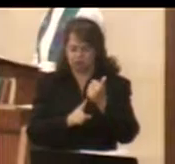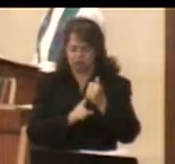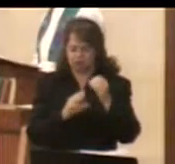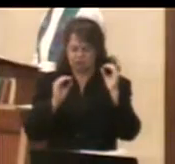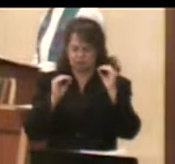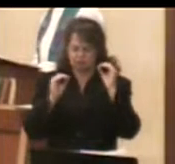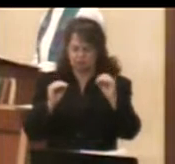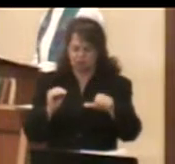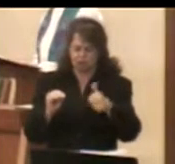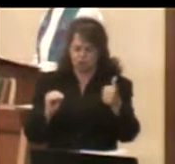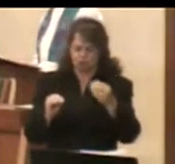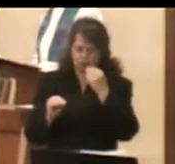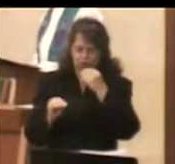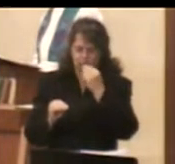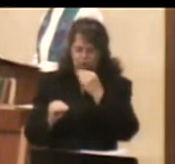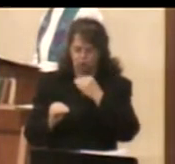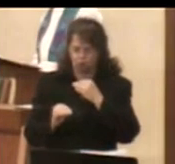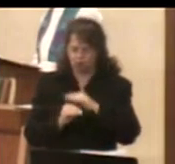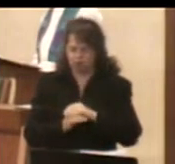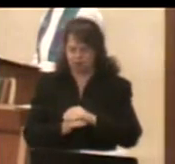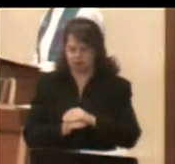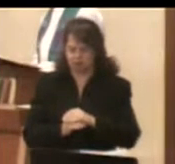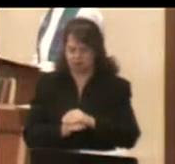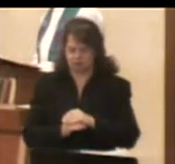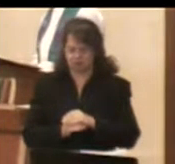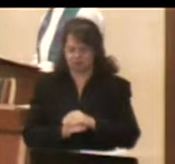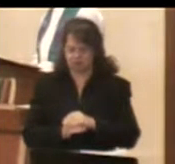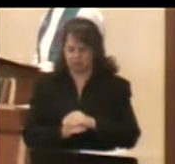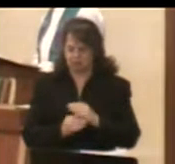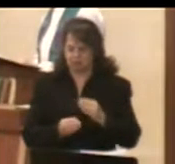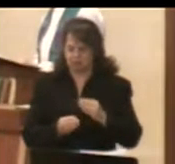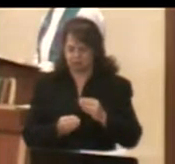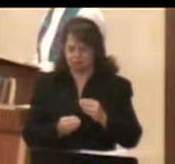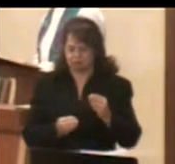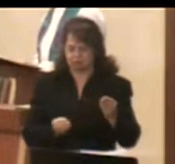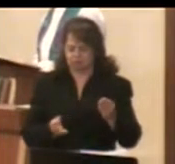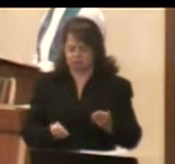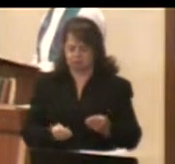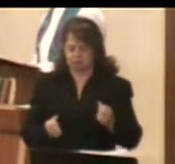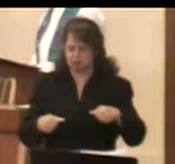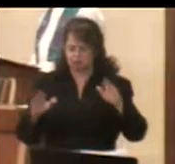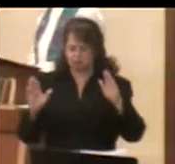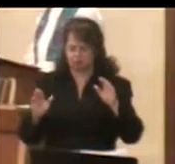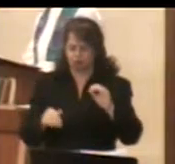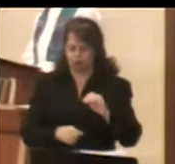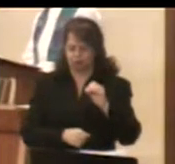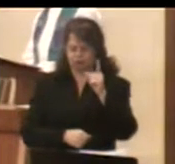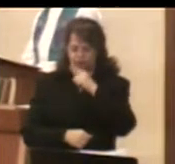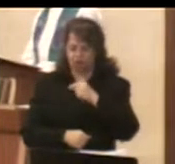to idols. I give her time to repent, but she refuses.